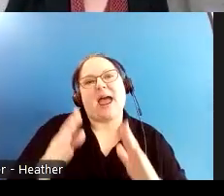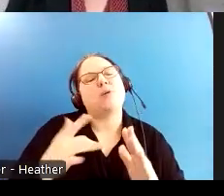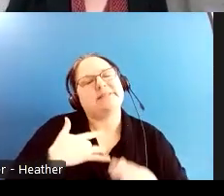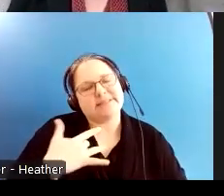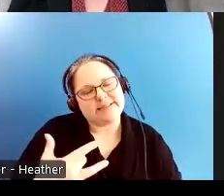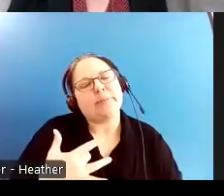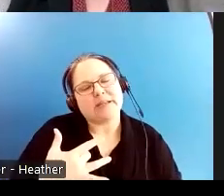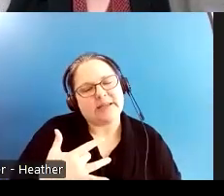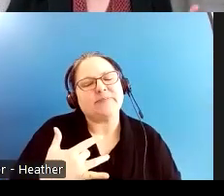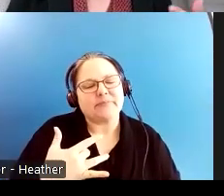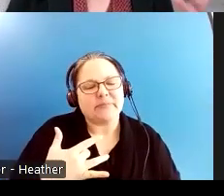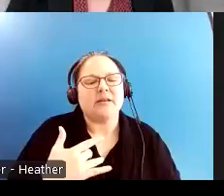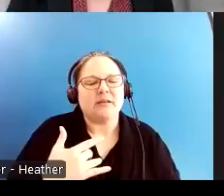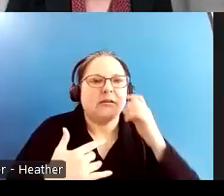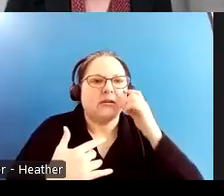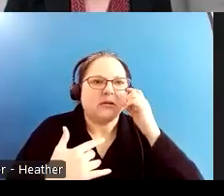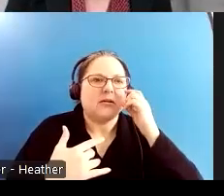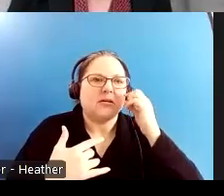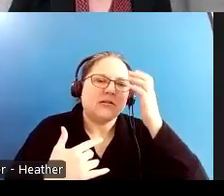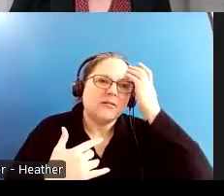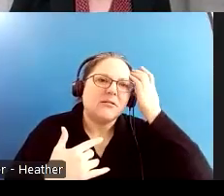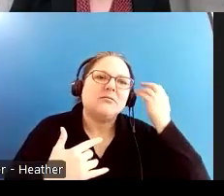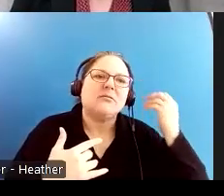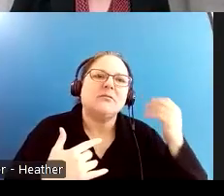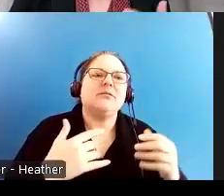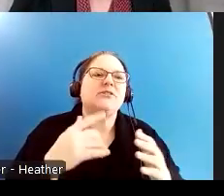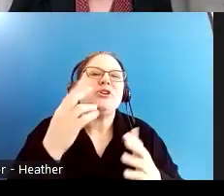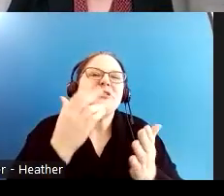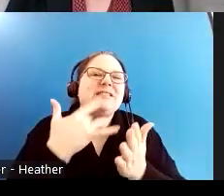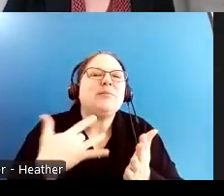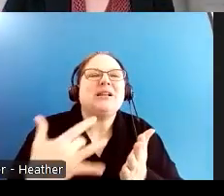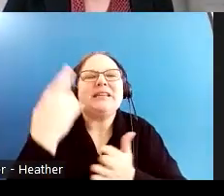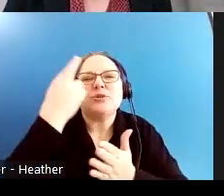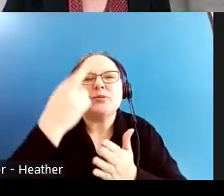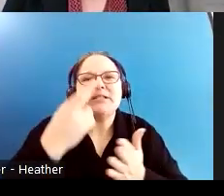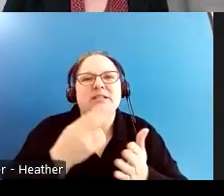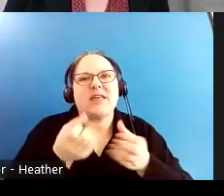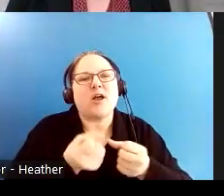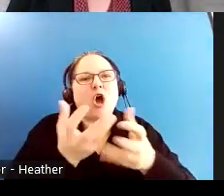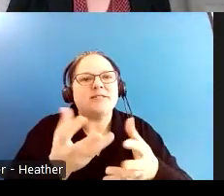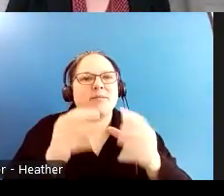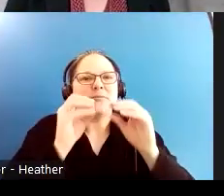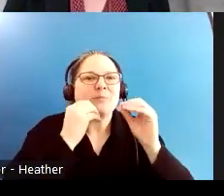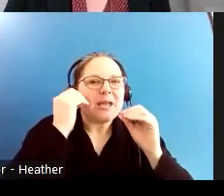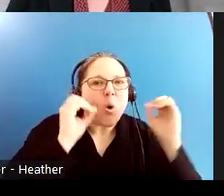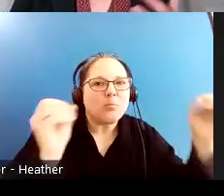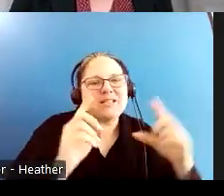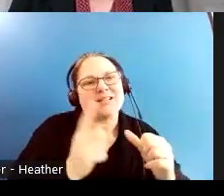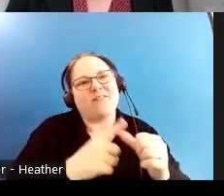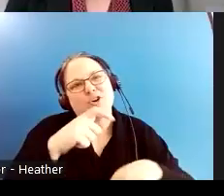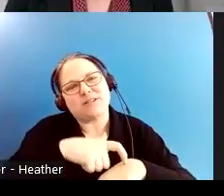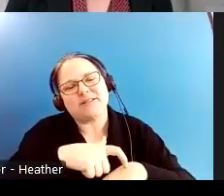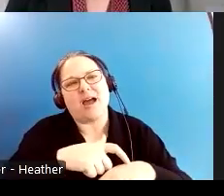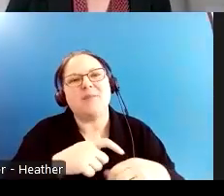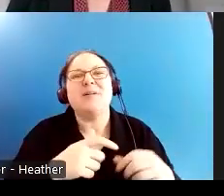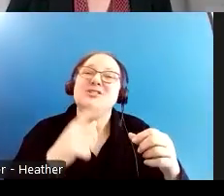that were there before that led to them losing their housing in the first place. And so there's a lot of additional support that's needed to make sure people